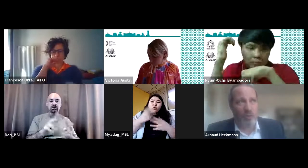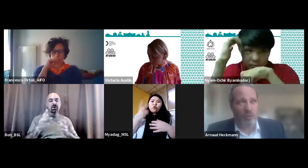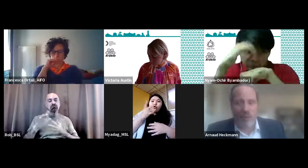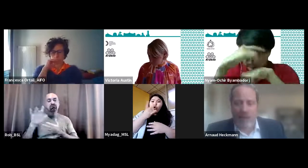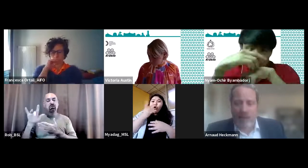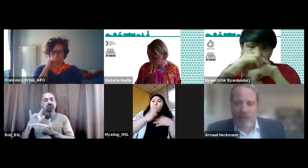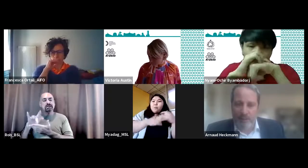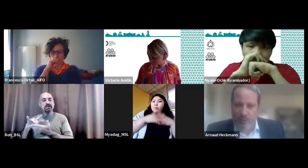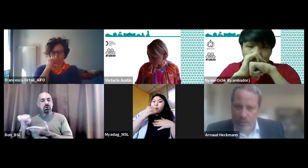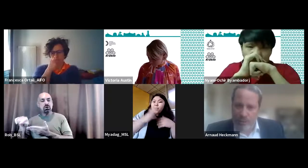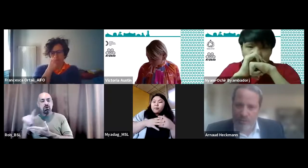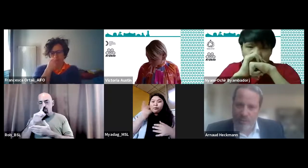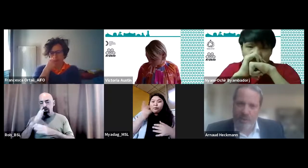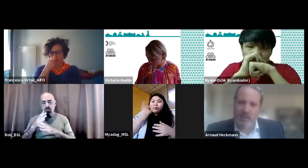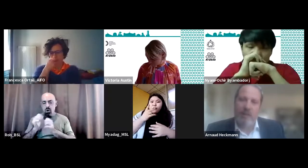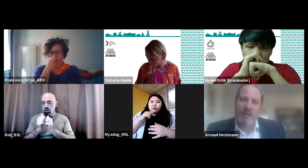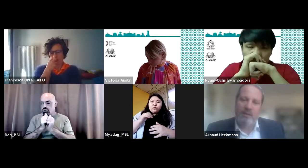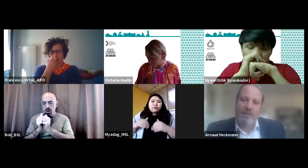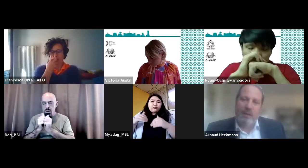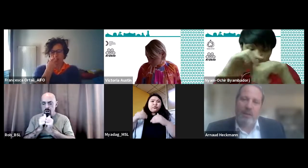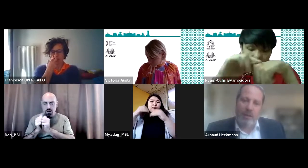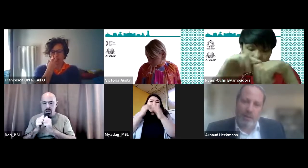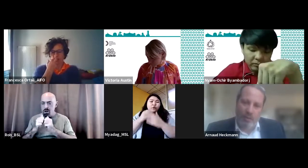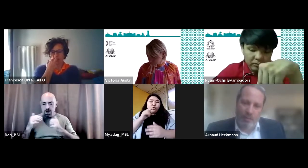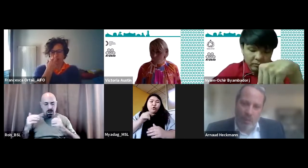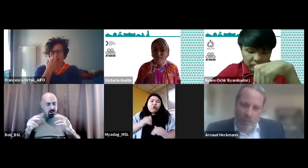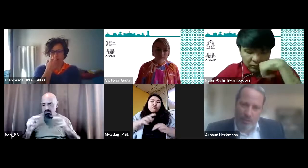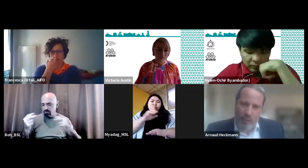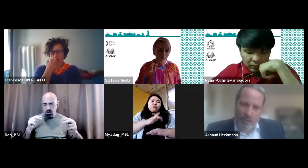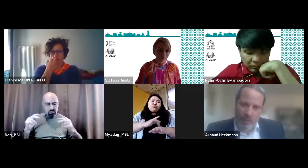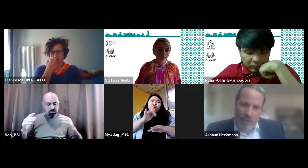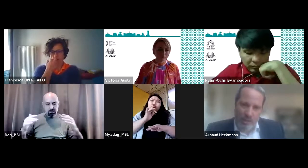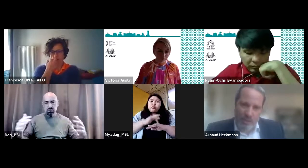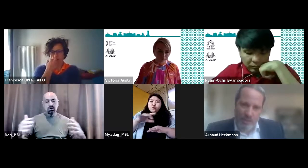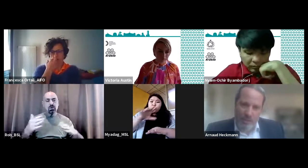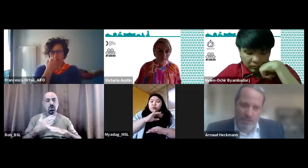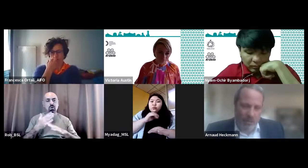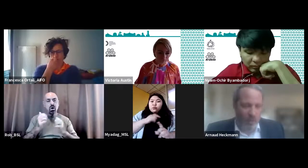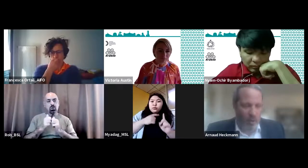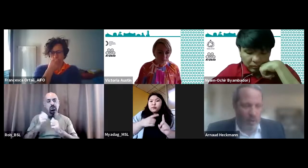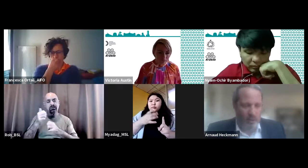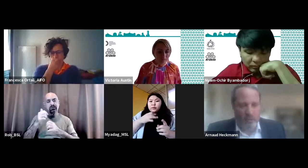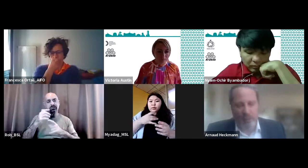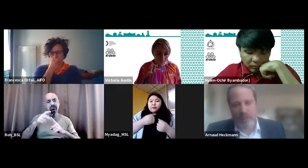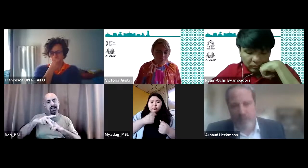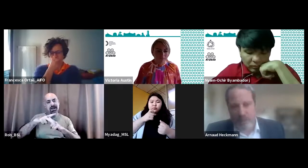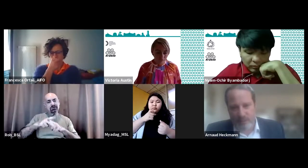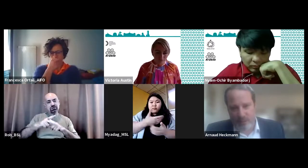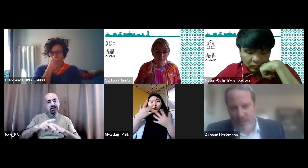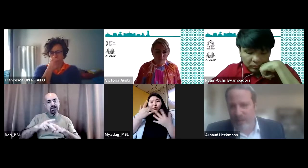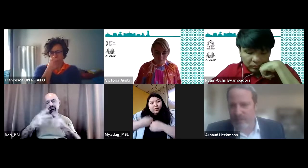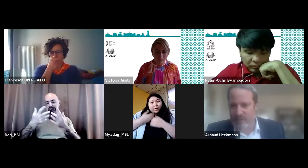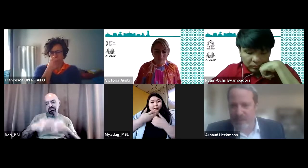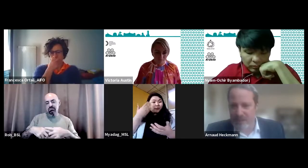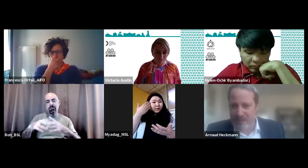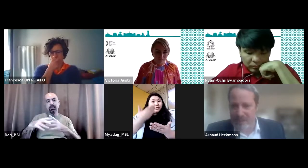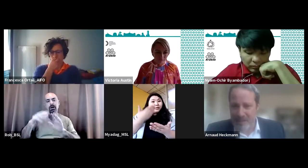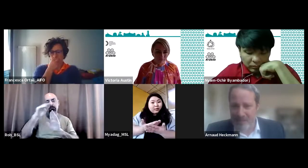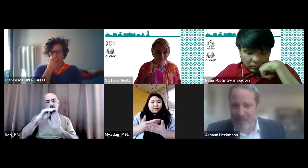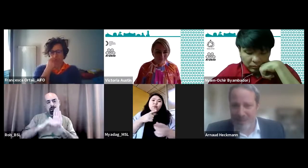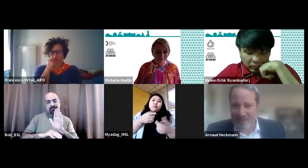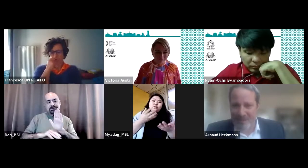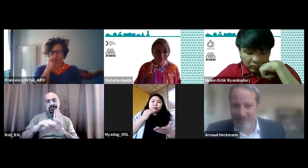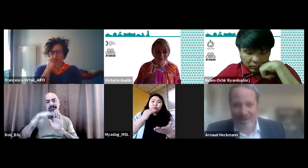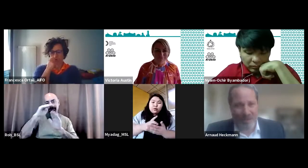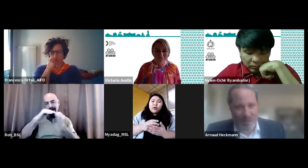work together, have you to review the design, work with the engineering team, work at the policy level. Everything is